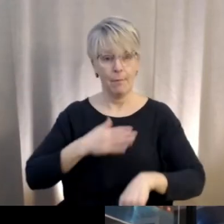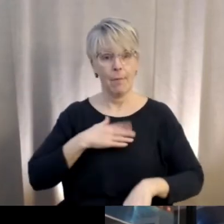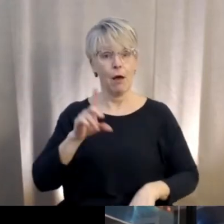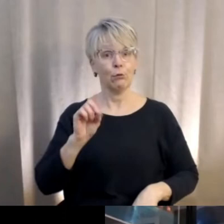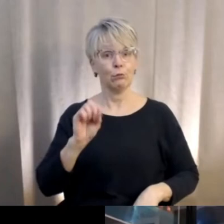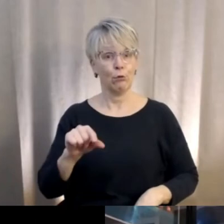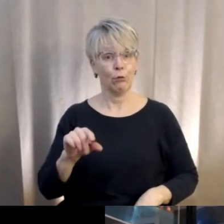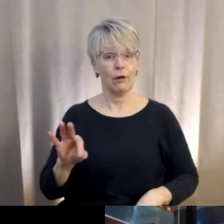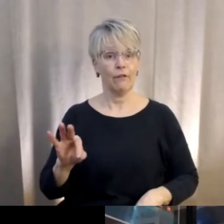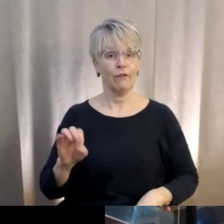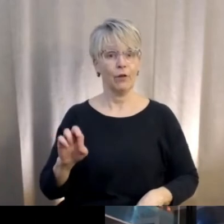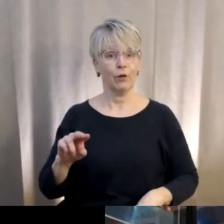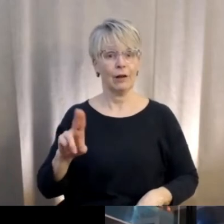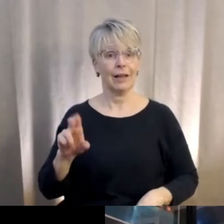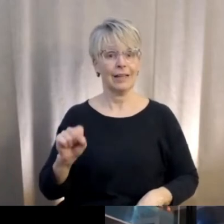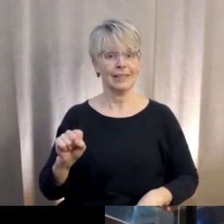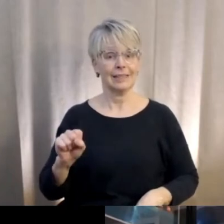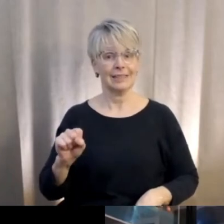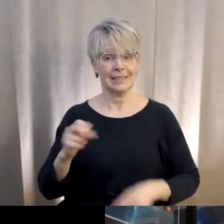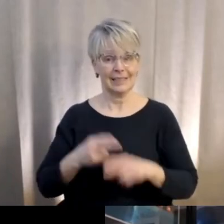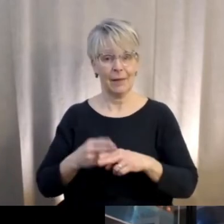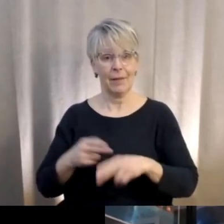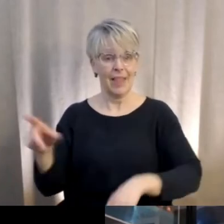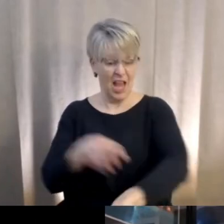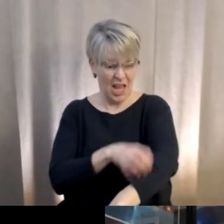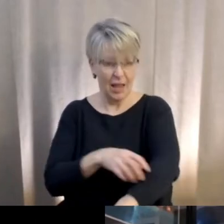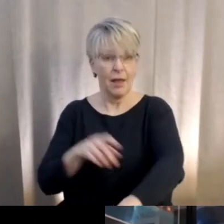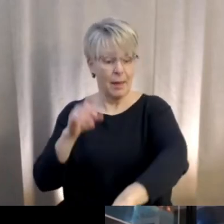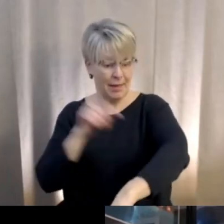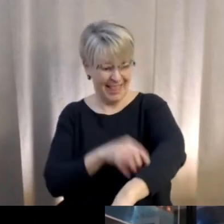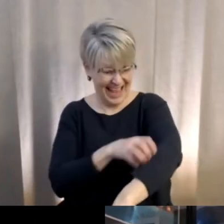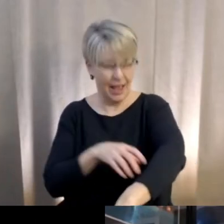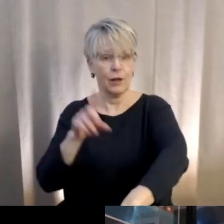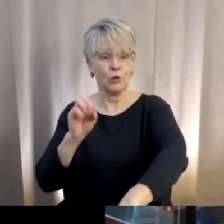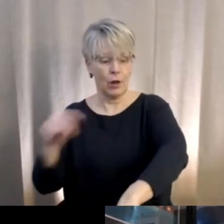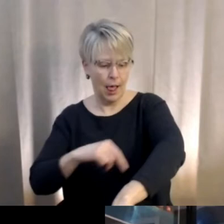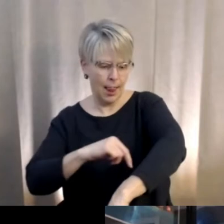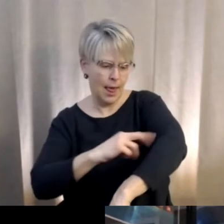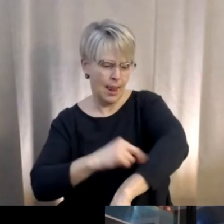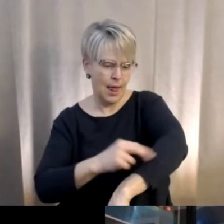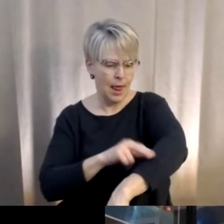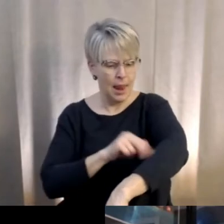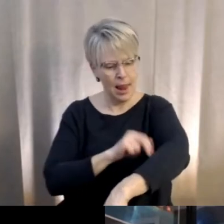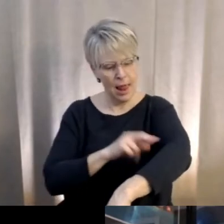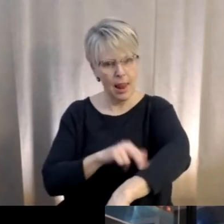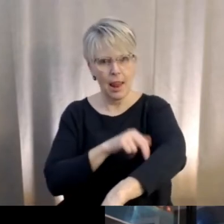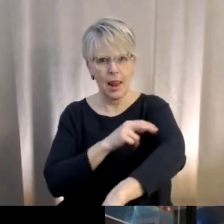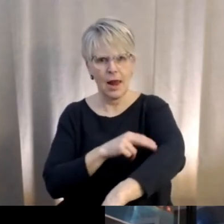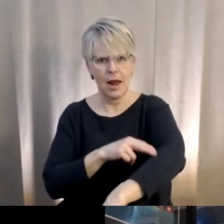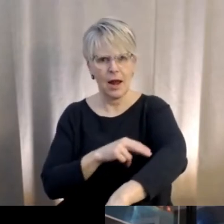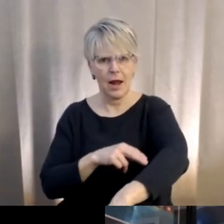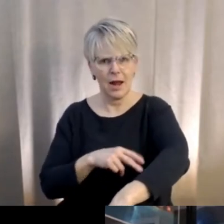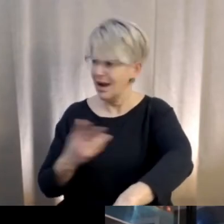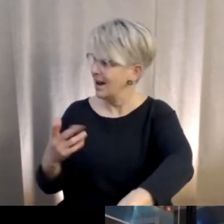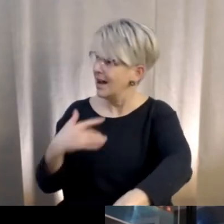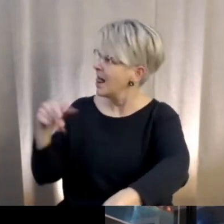Fergus went and began to like lick the place where the person was scratching, and just like, what are you doing? I don't